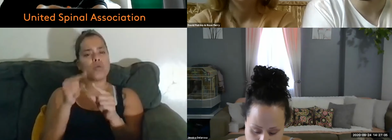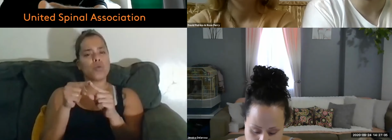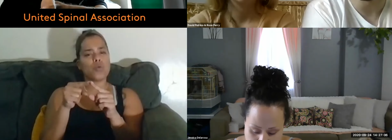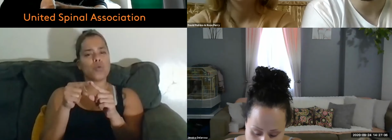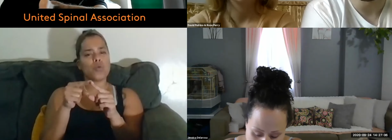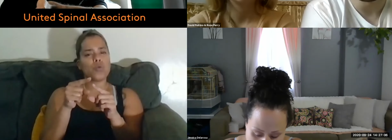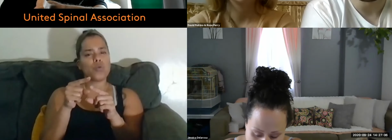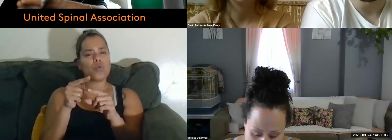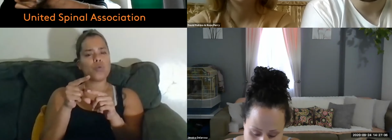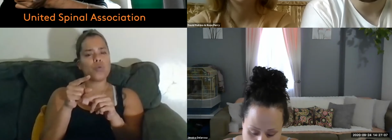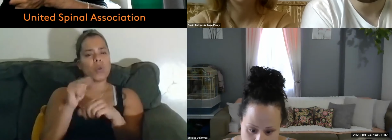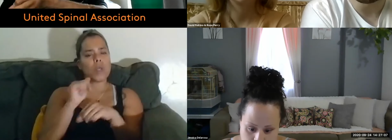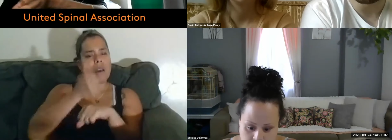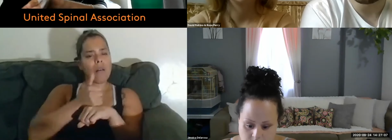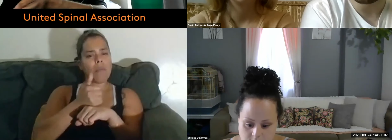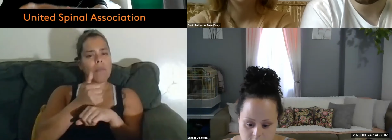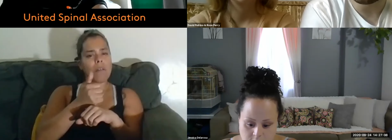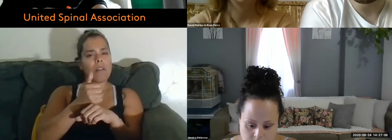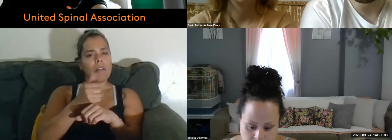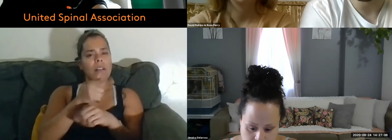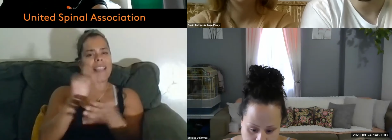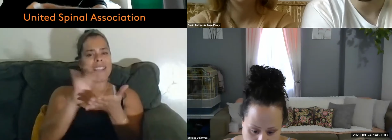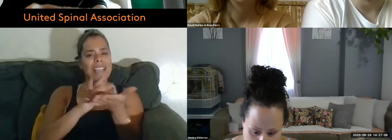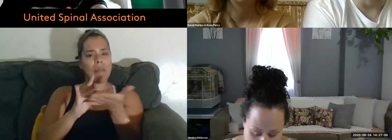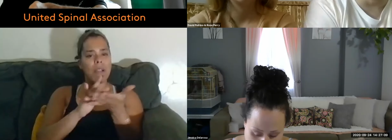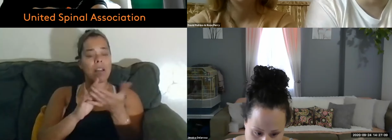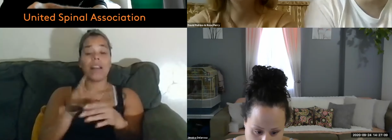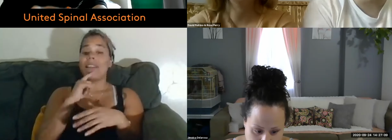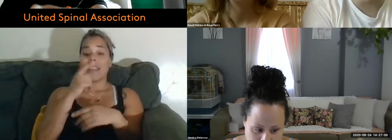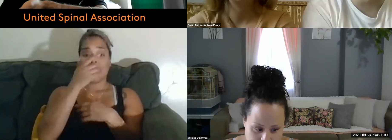know, interestingly enough, I did not turn one of them on.